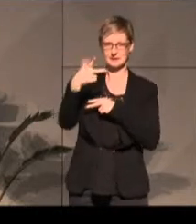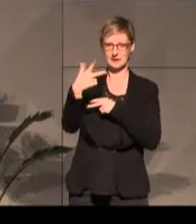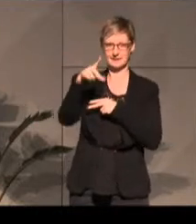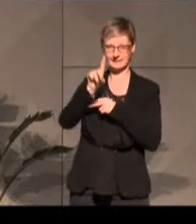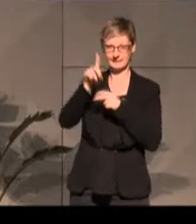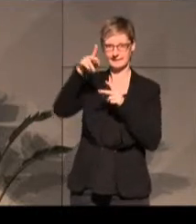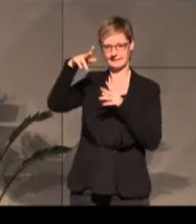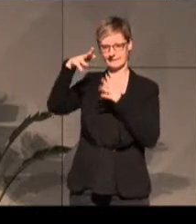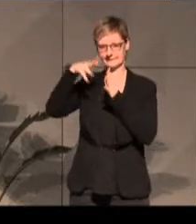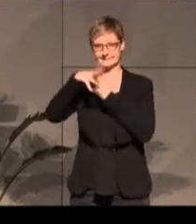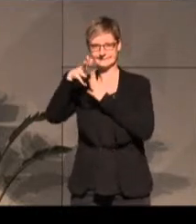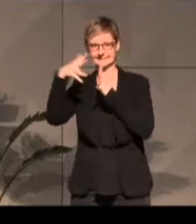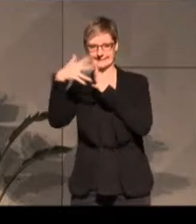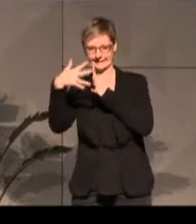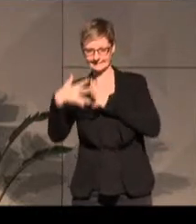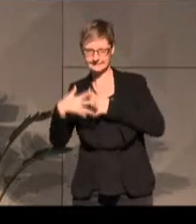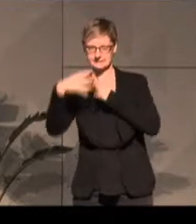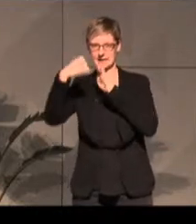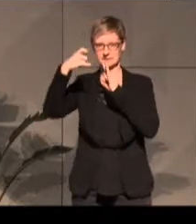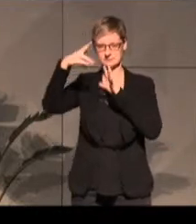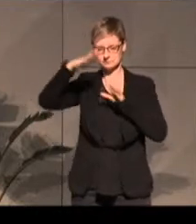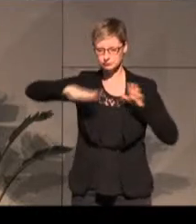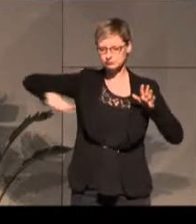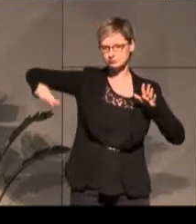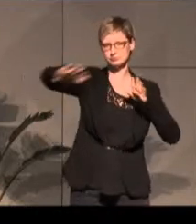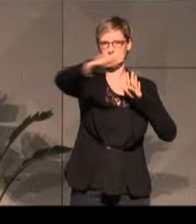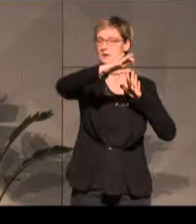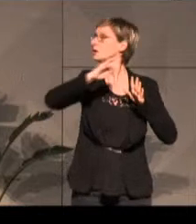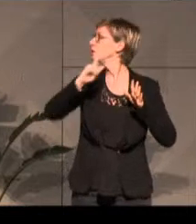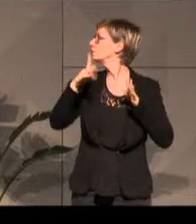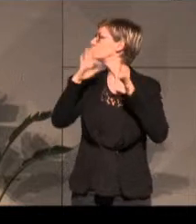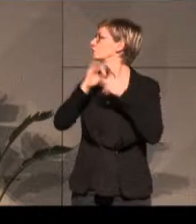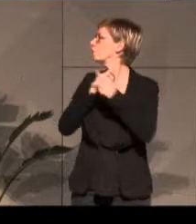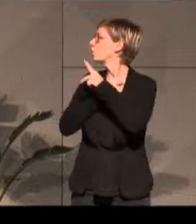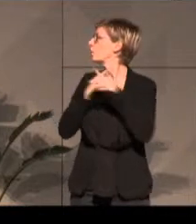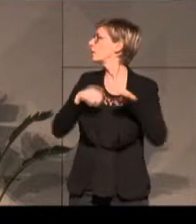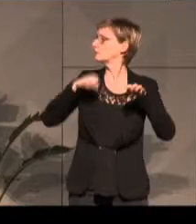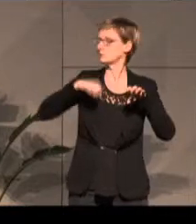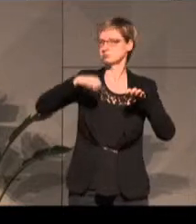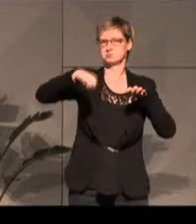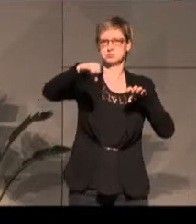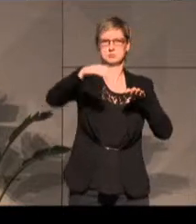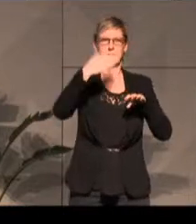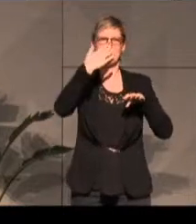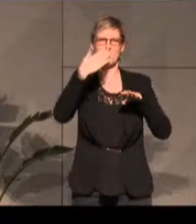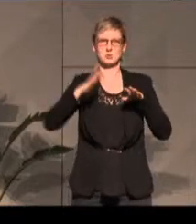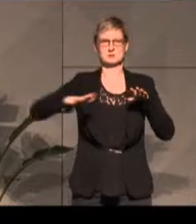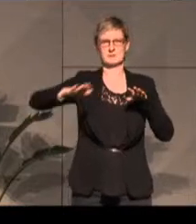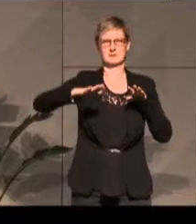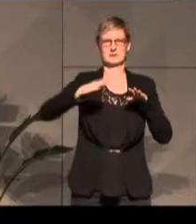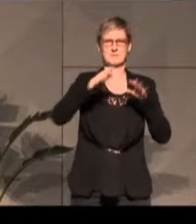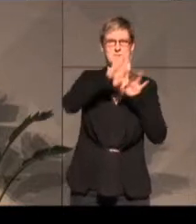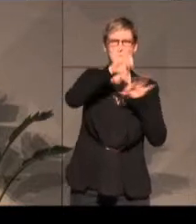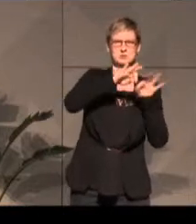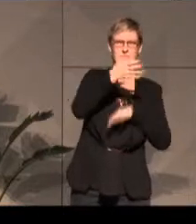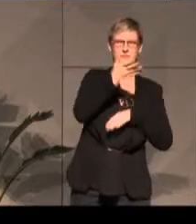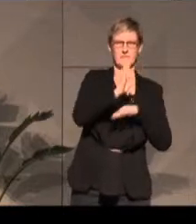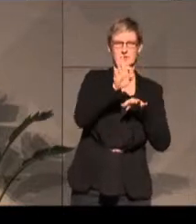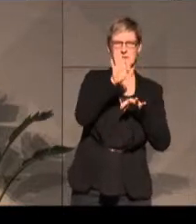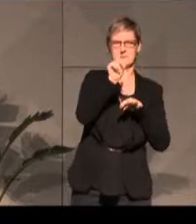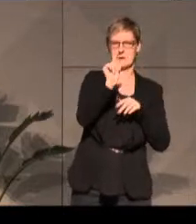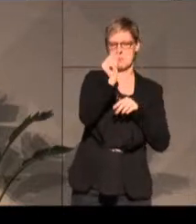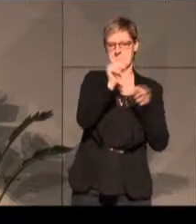and we did a 3D scan from above. So these are all probing areas which we put on the ice's